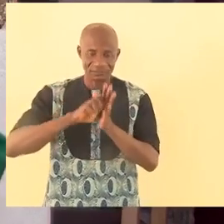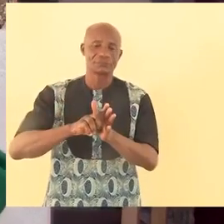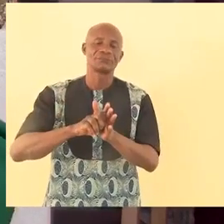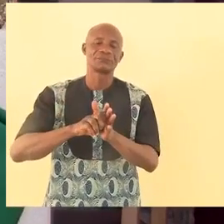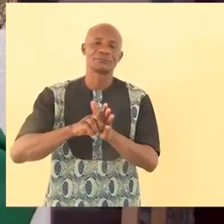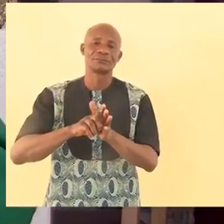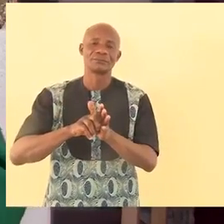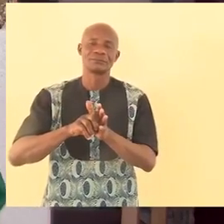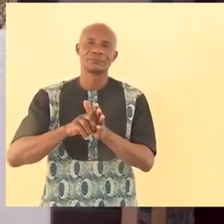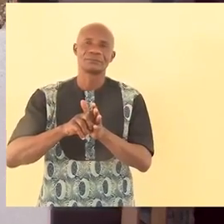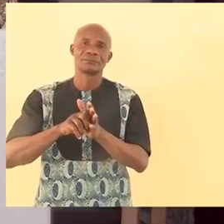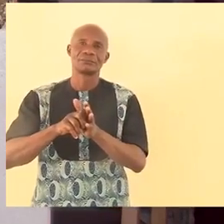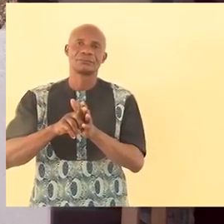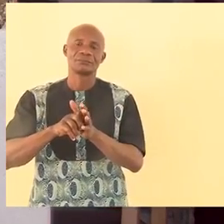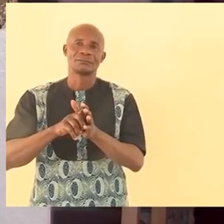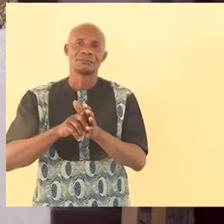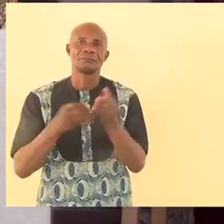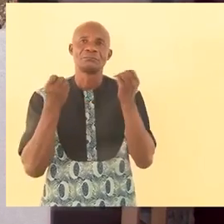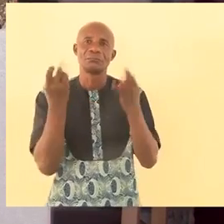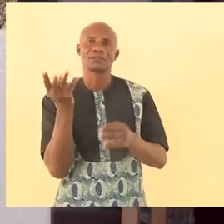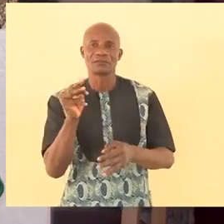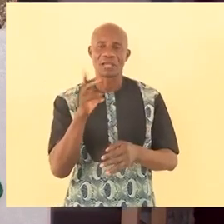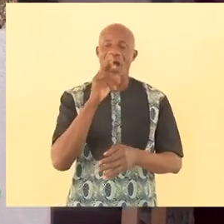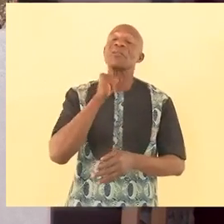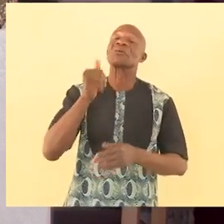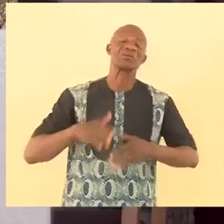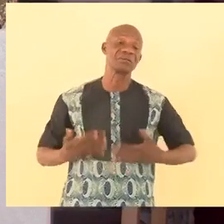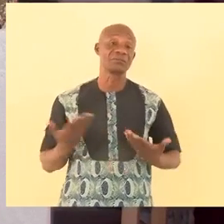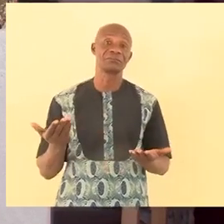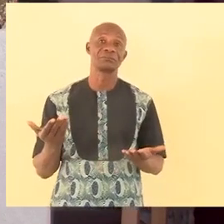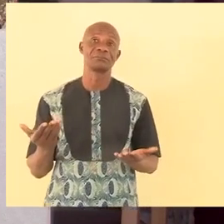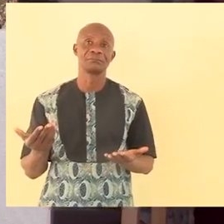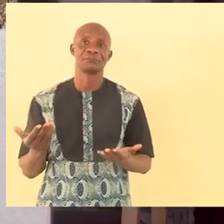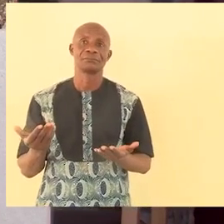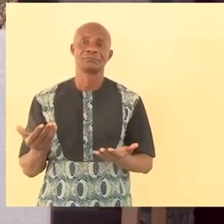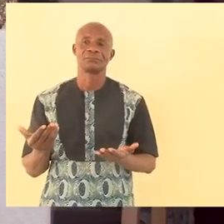model, oh, has this or had that. Many of them are not happy.